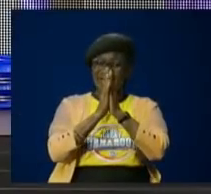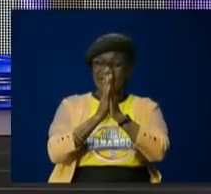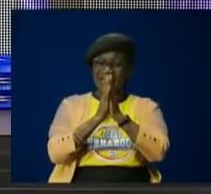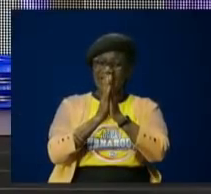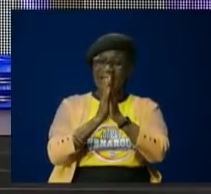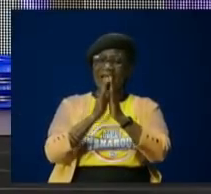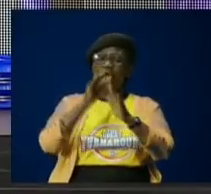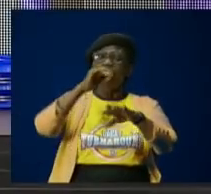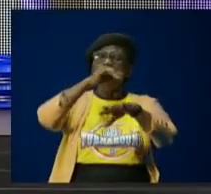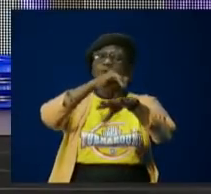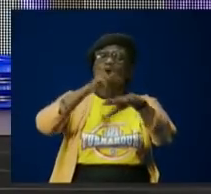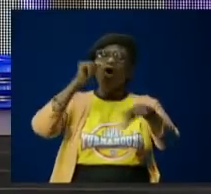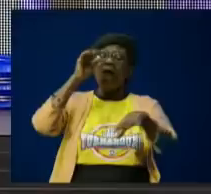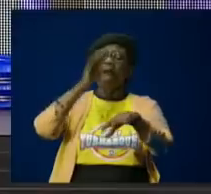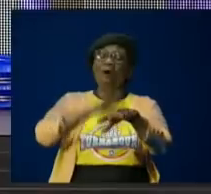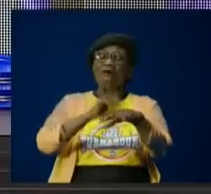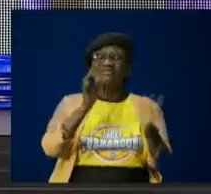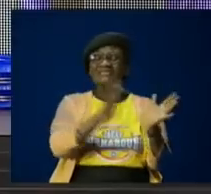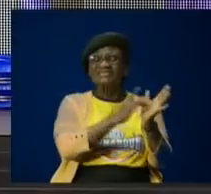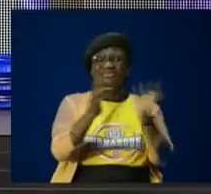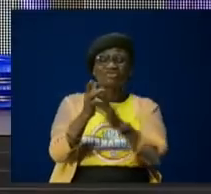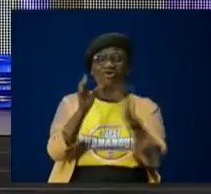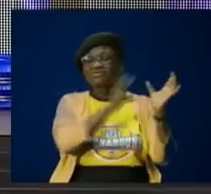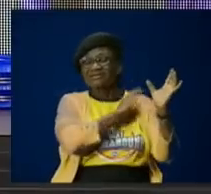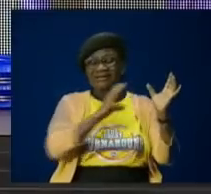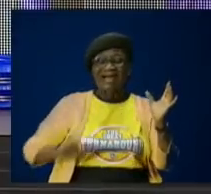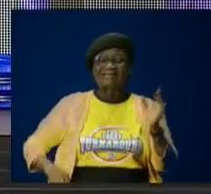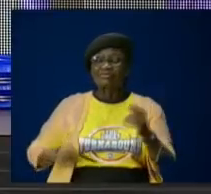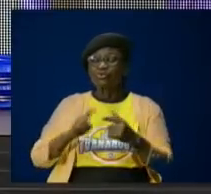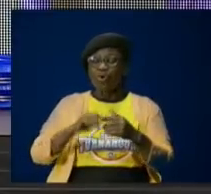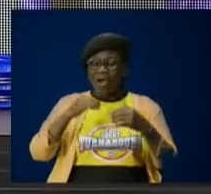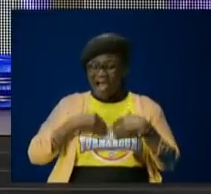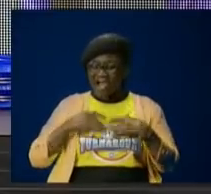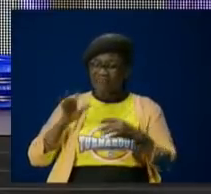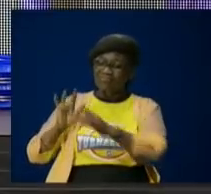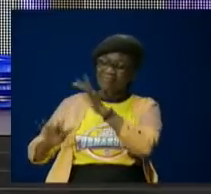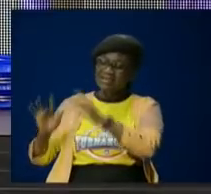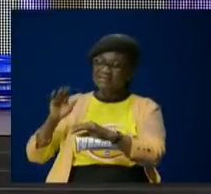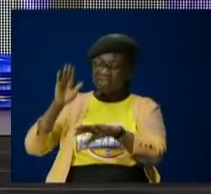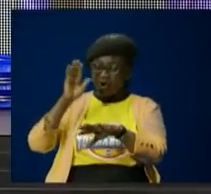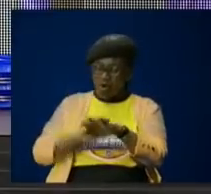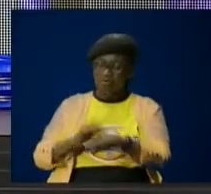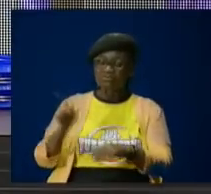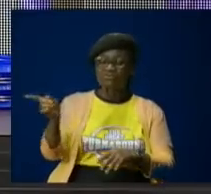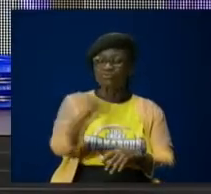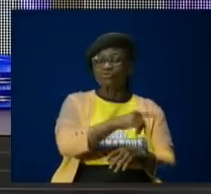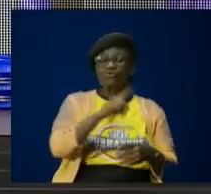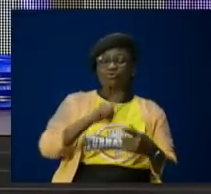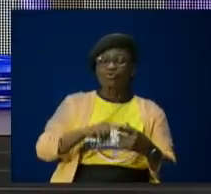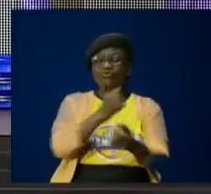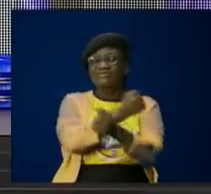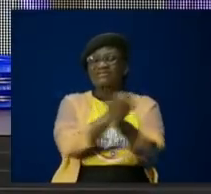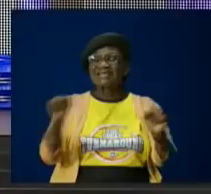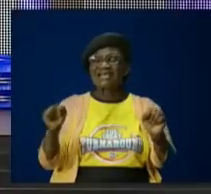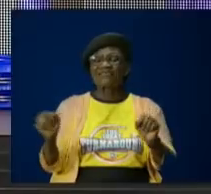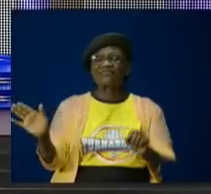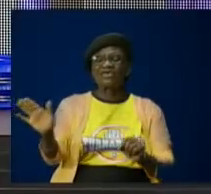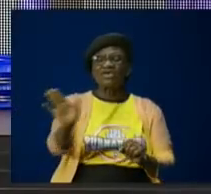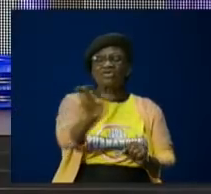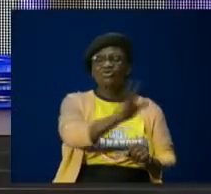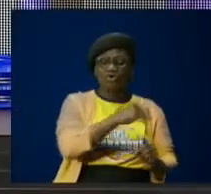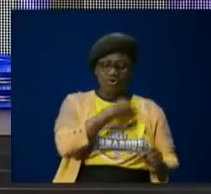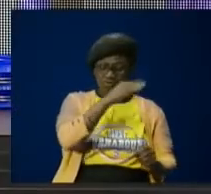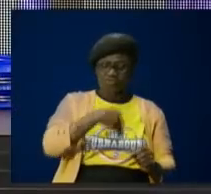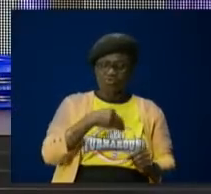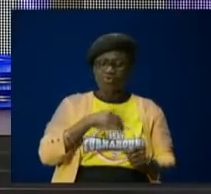Jesus Christ to have mercy on you, to save your soul, to come and dwell in